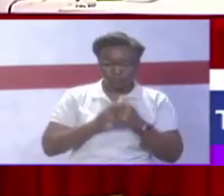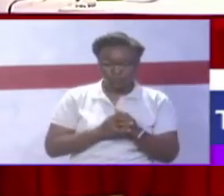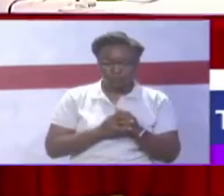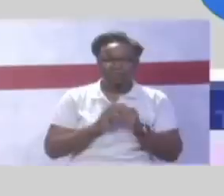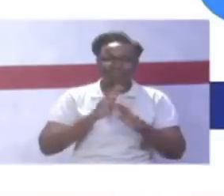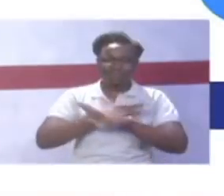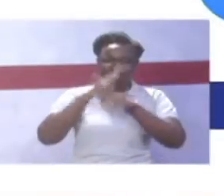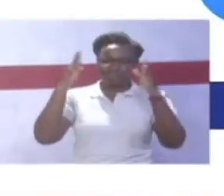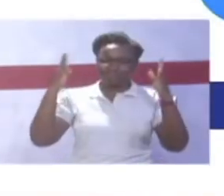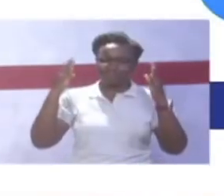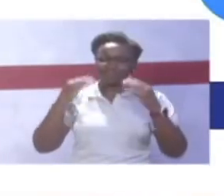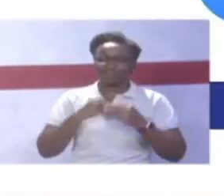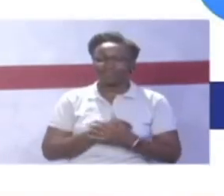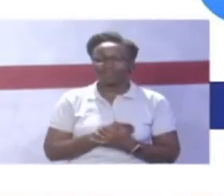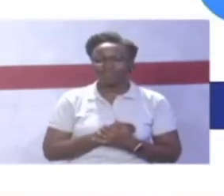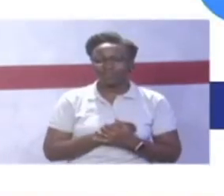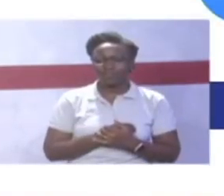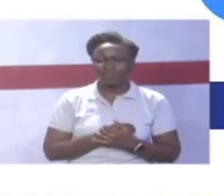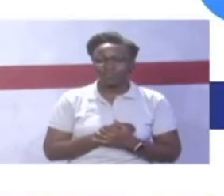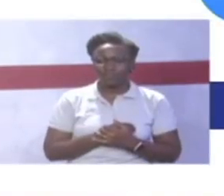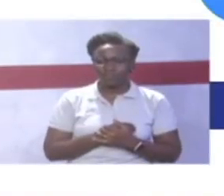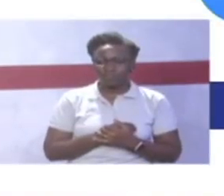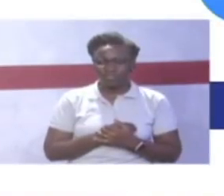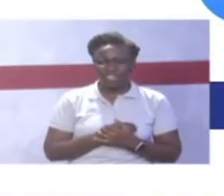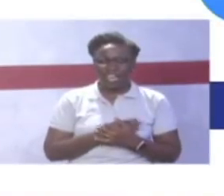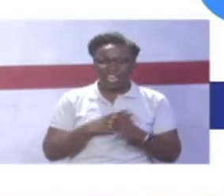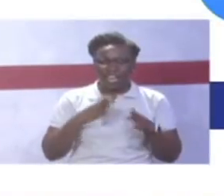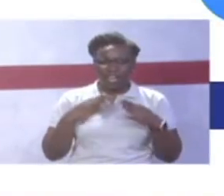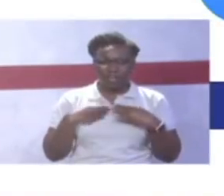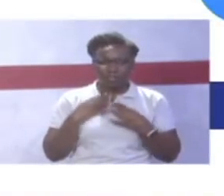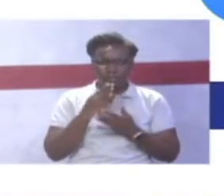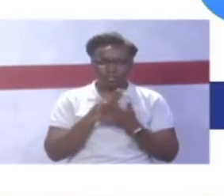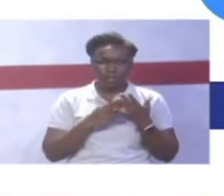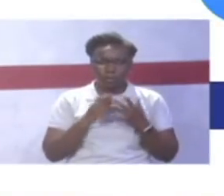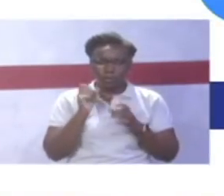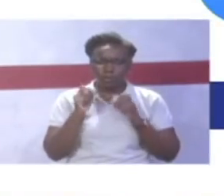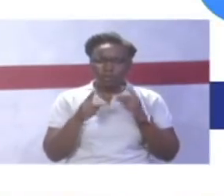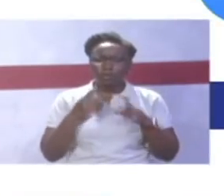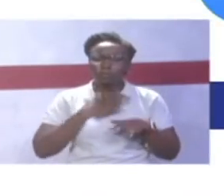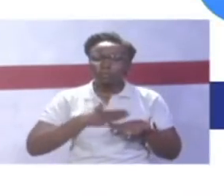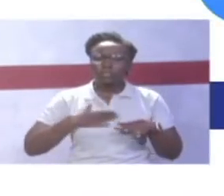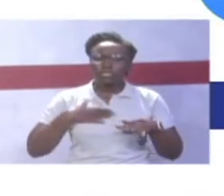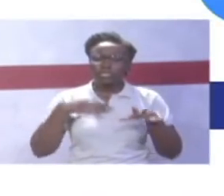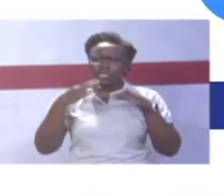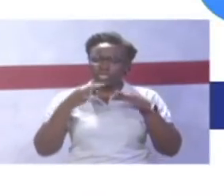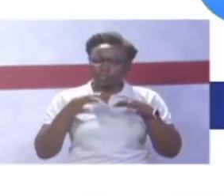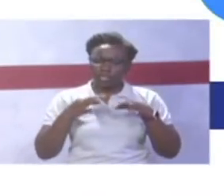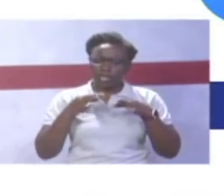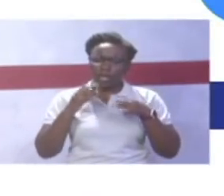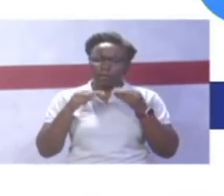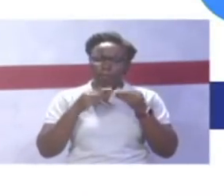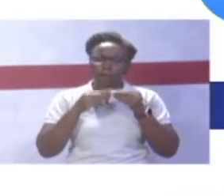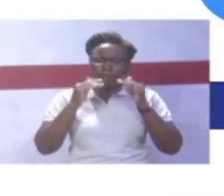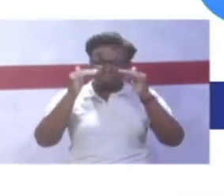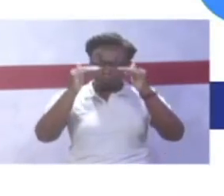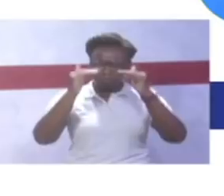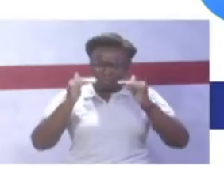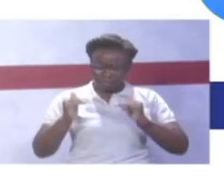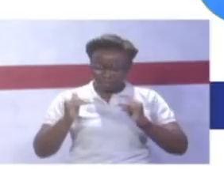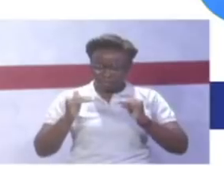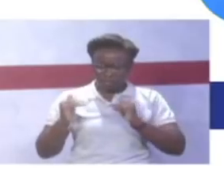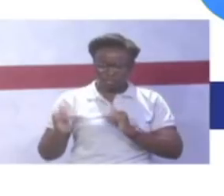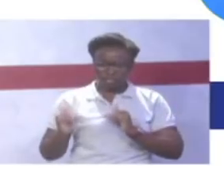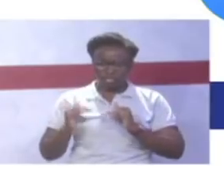Lifestyle Communications. I have just a minor question. Explain how the step-down facility works. 1, for